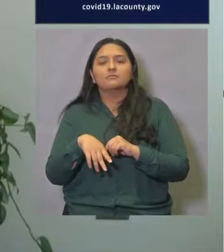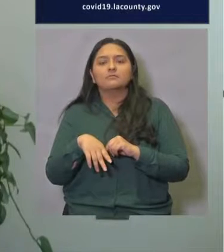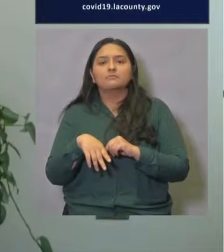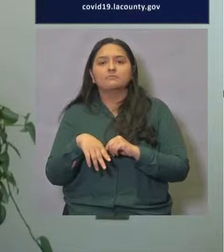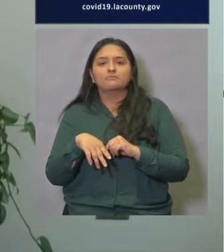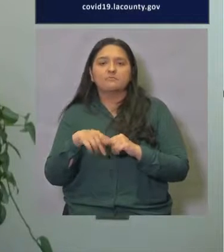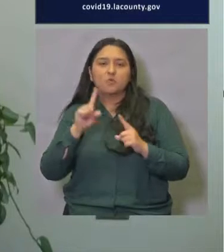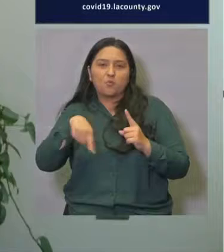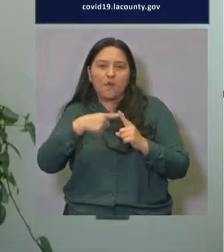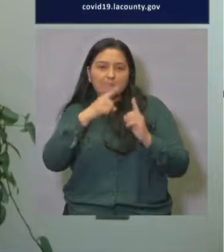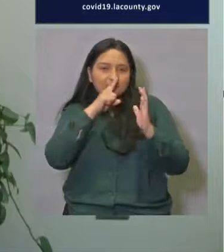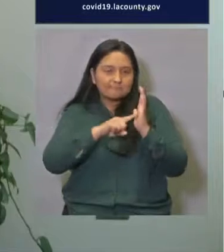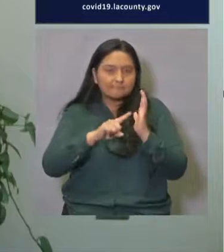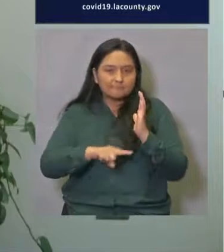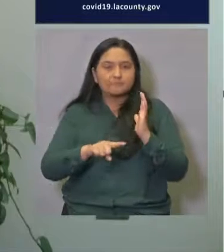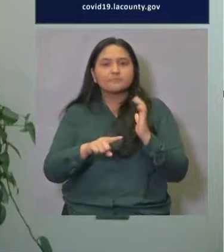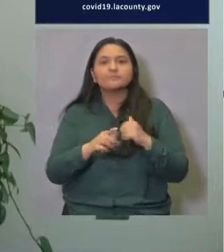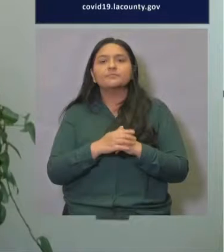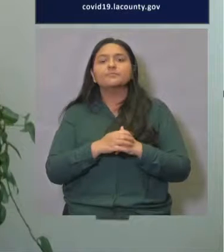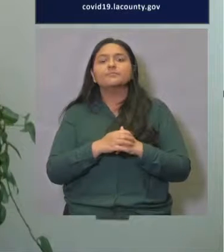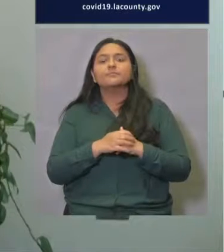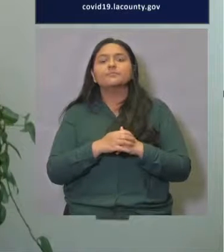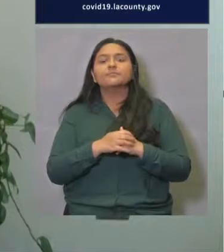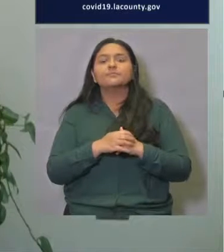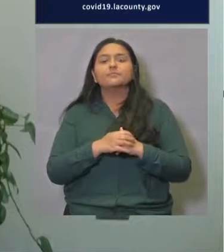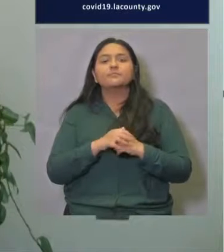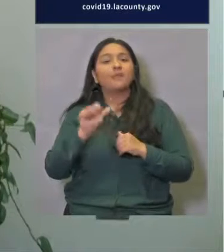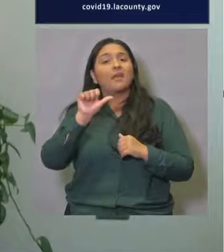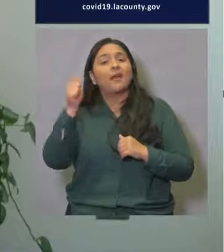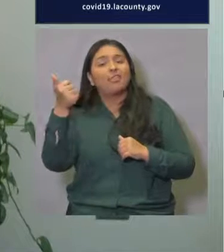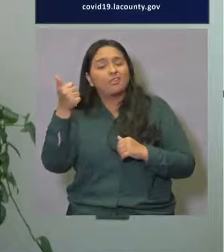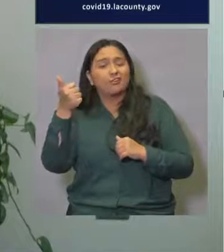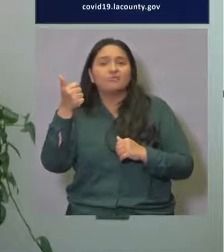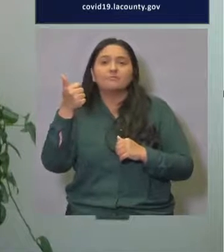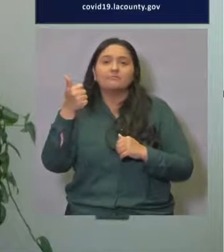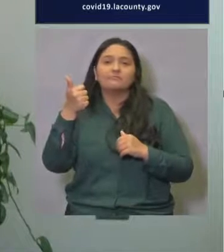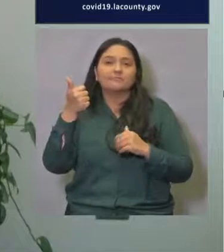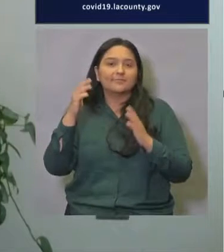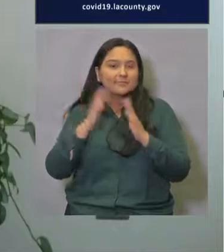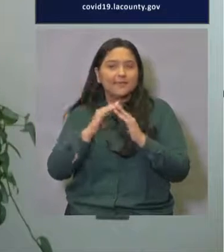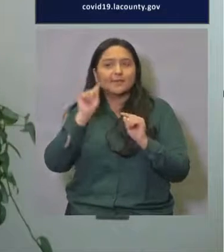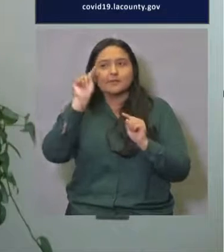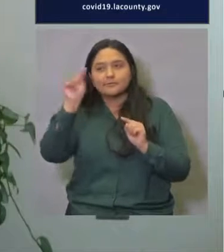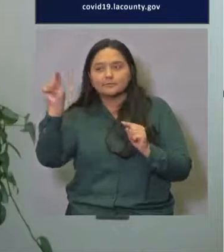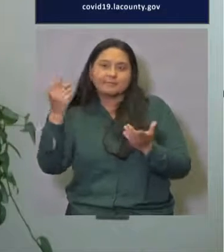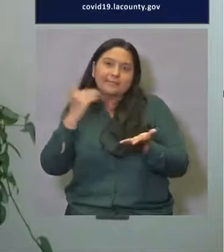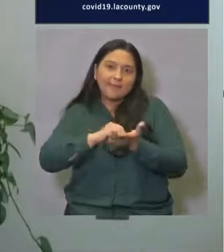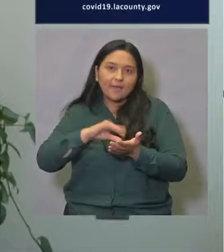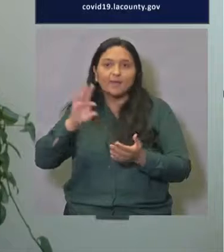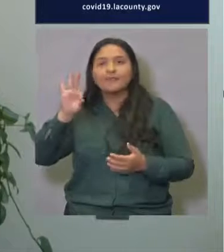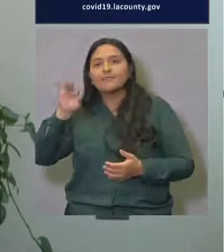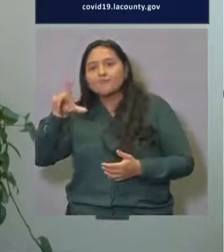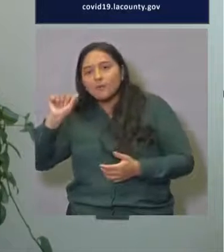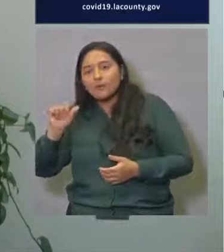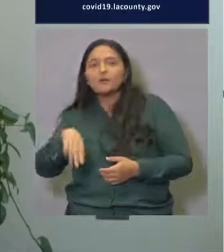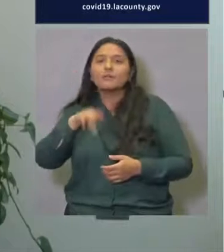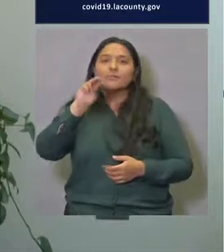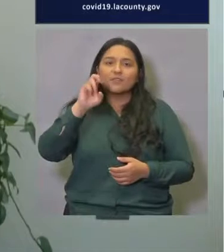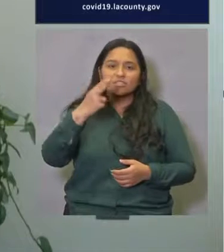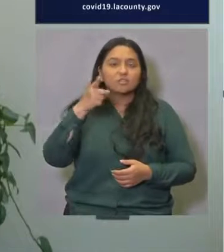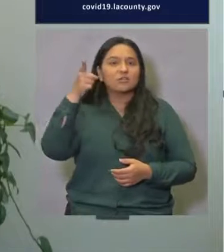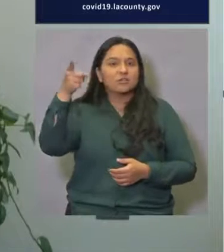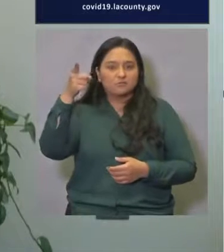positive with the UK variant. But in other places, as we know best what's going on in Florida and Michigan, that variant